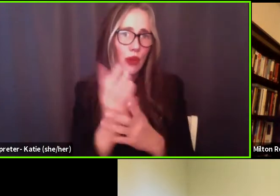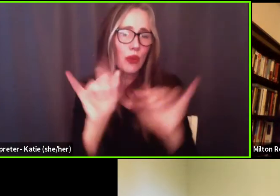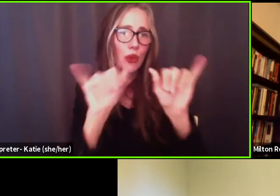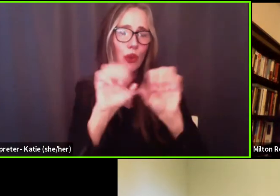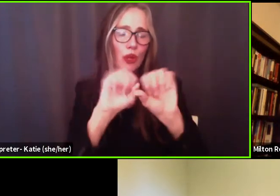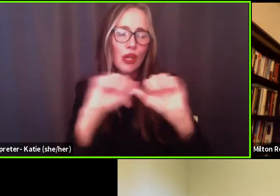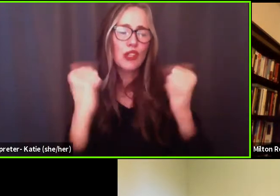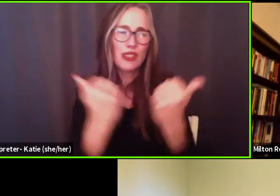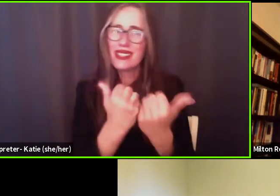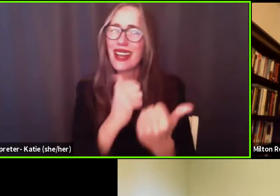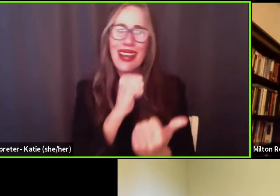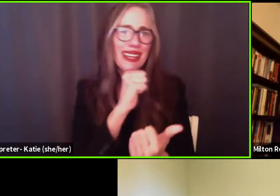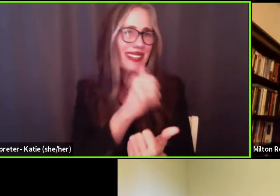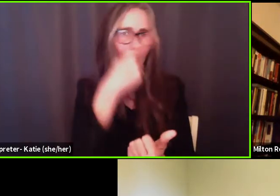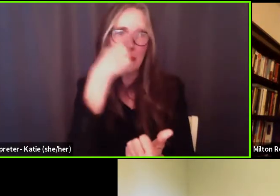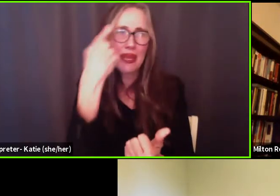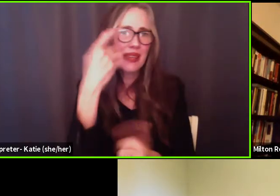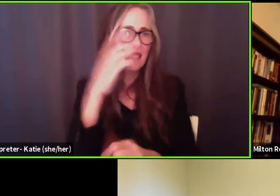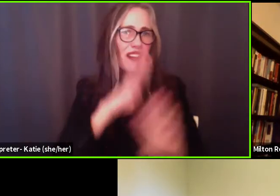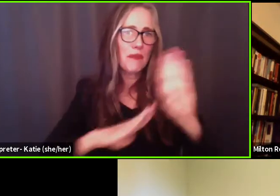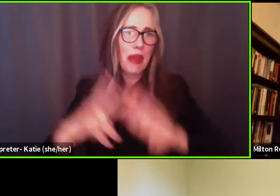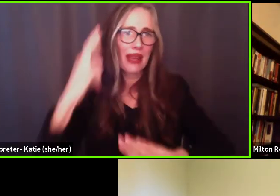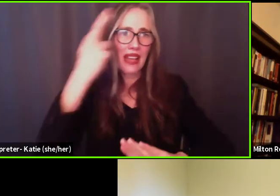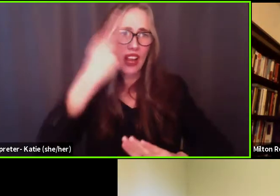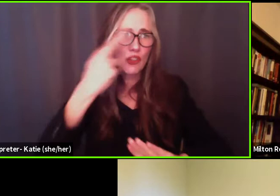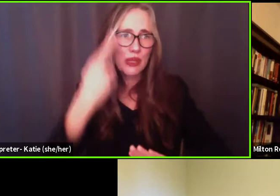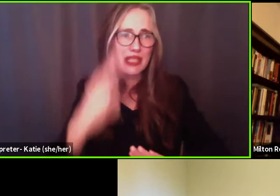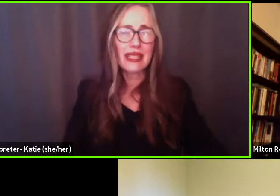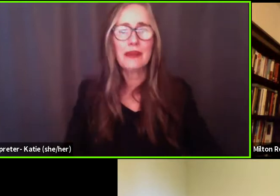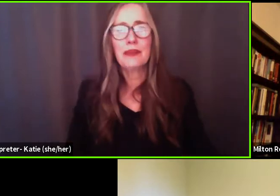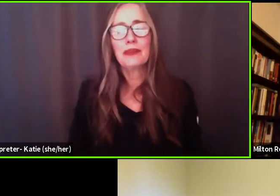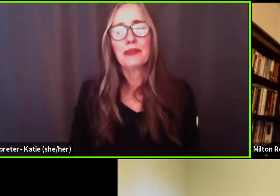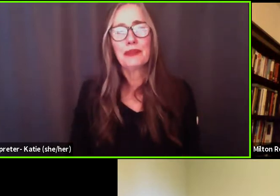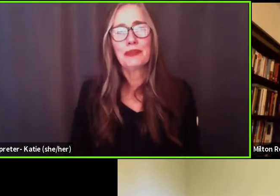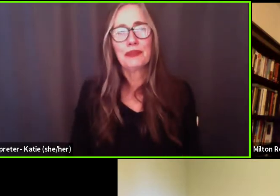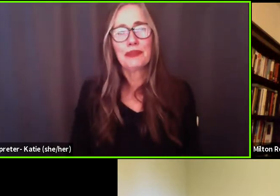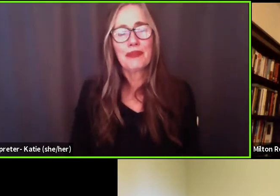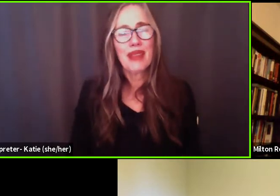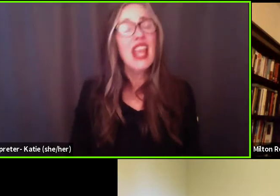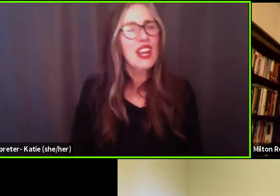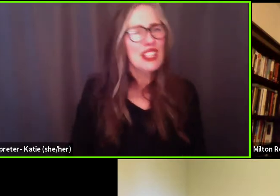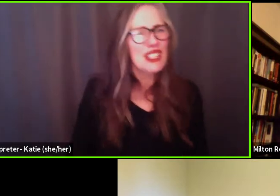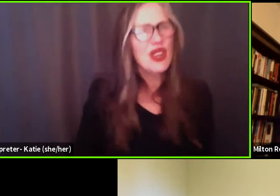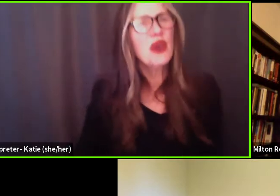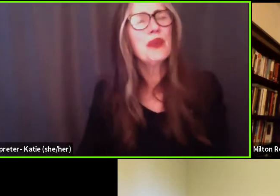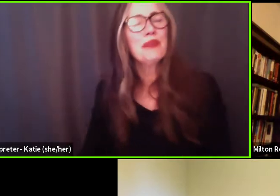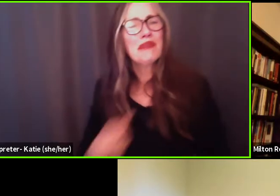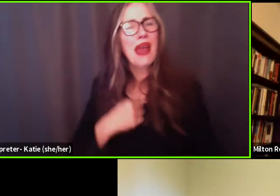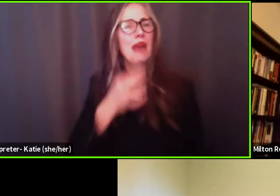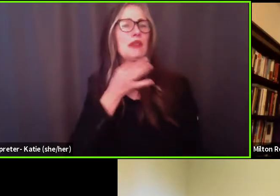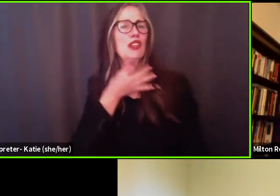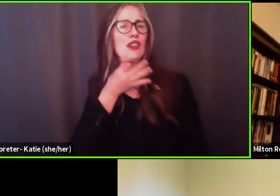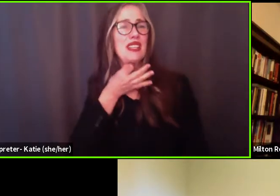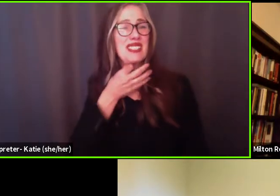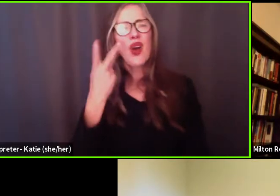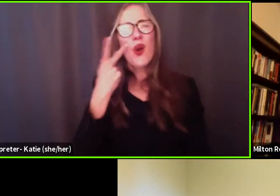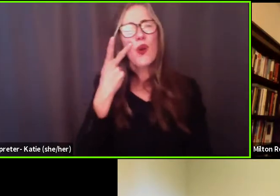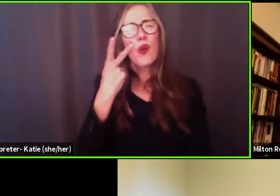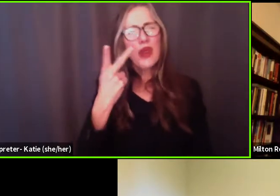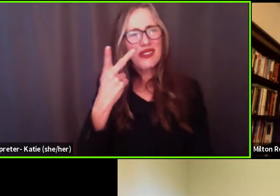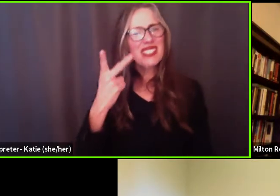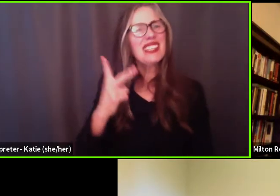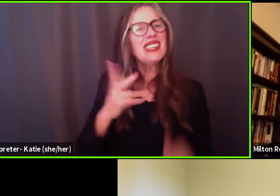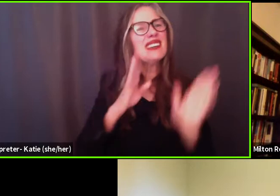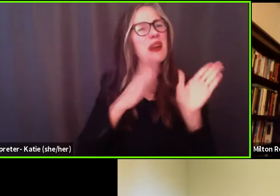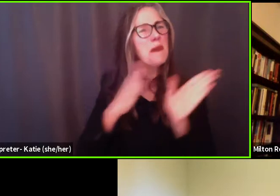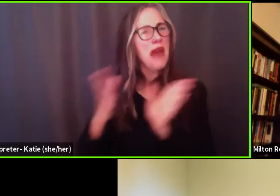eugenics we see this pattern of over-promising and under-delivering right and i'm wondering about that in the present so from your